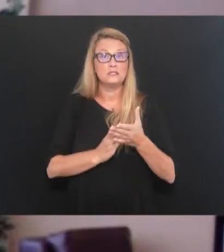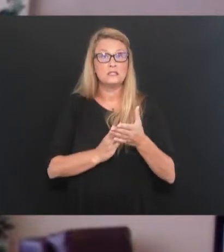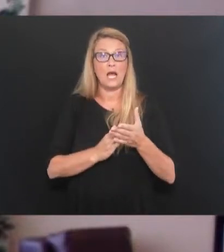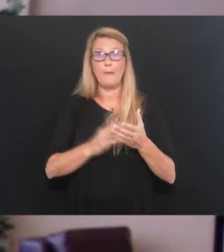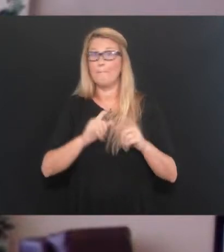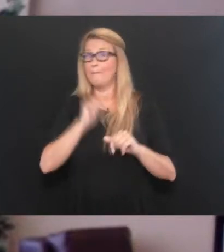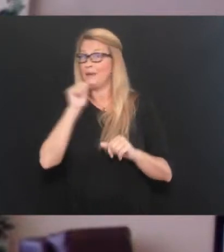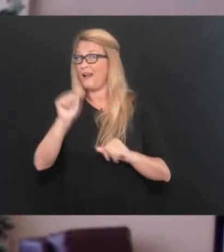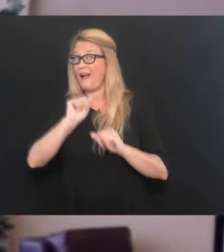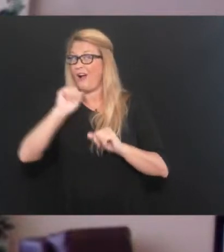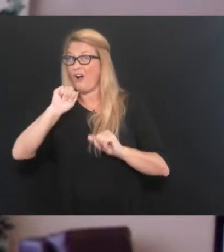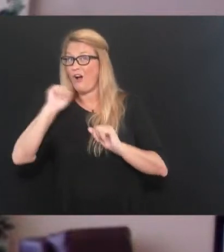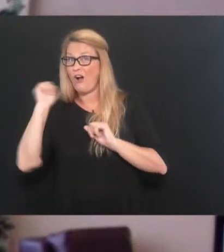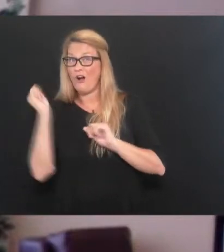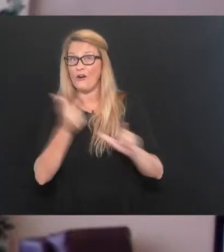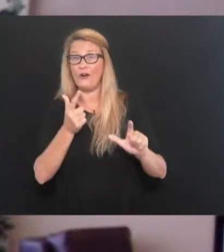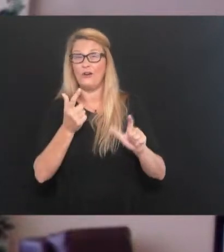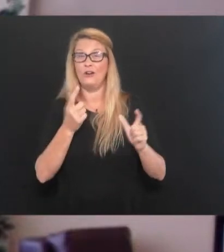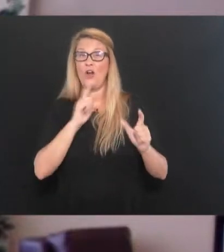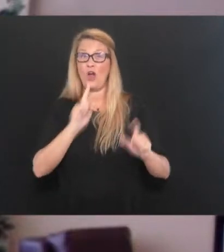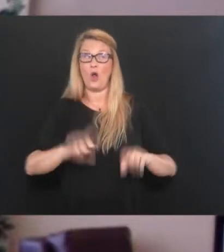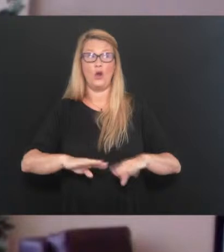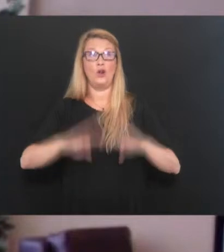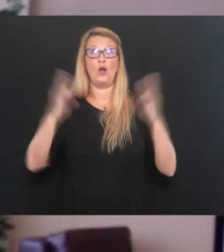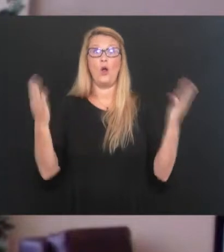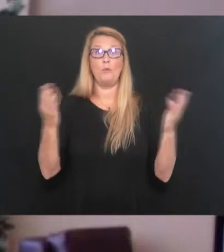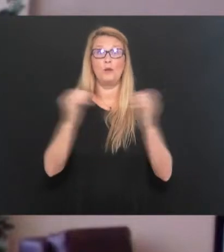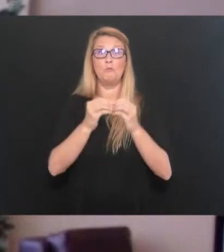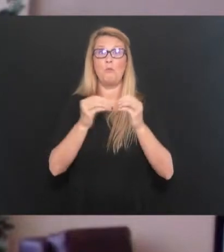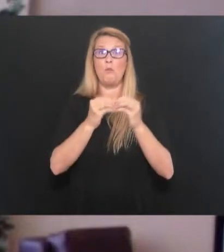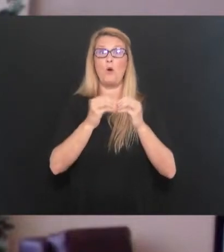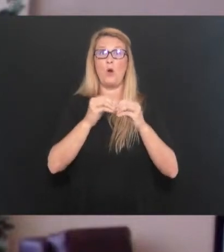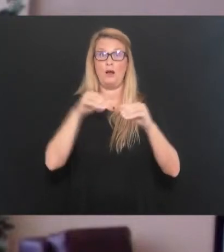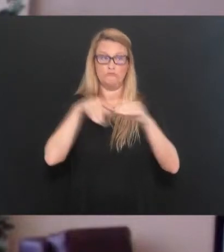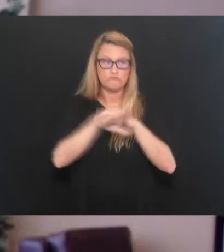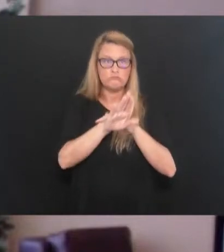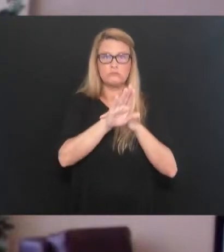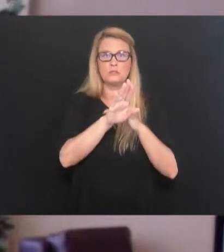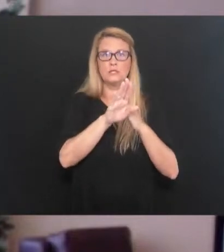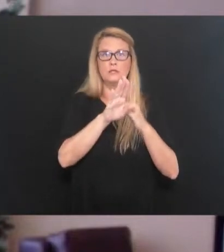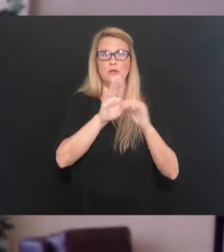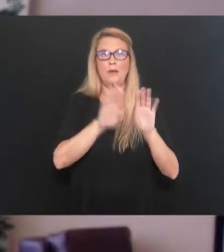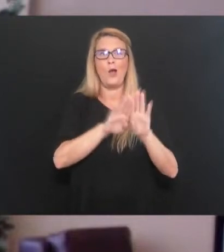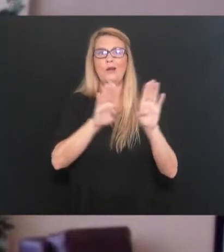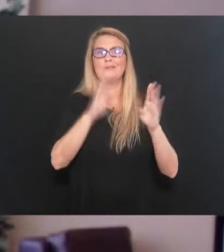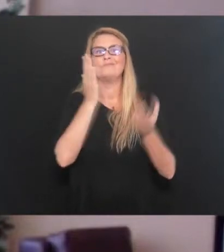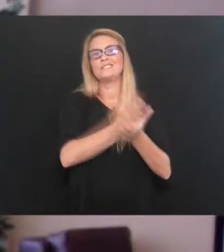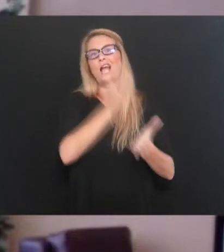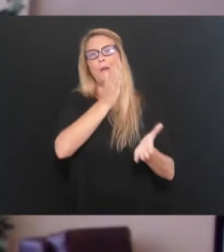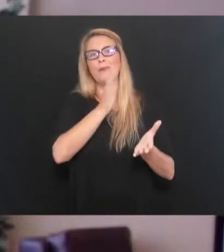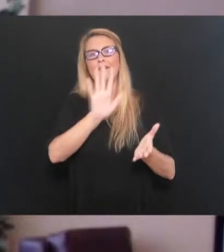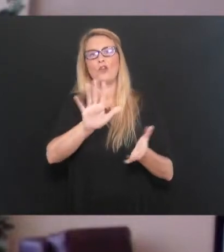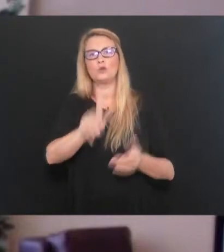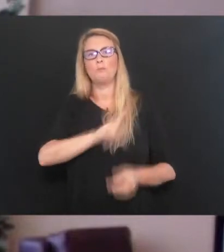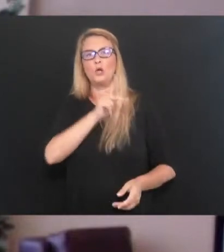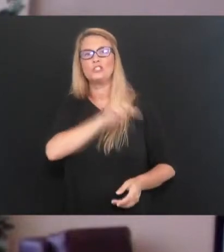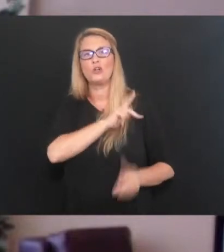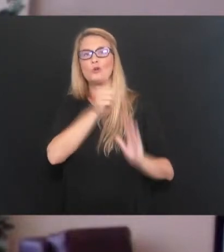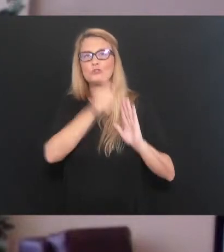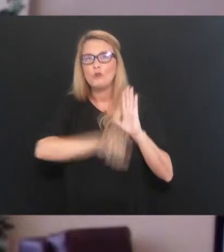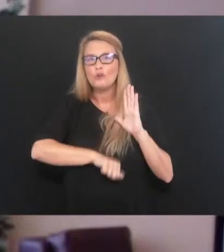all, have started to open up more capacity by reducing some of the elective surgeries and other procedures, which is how